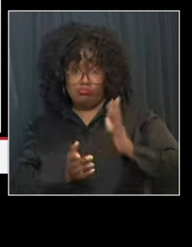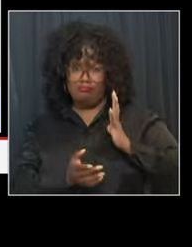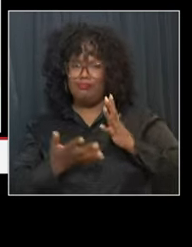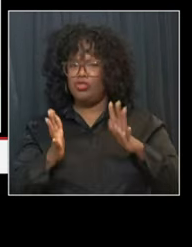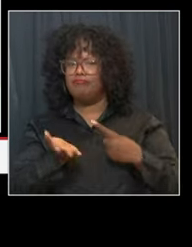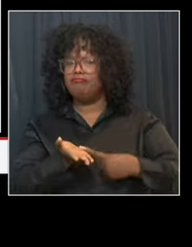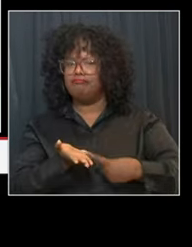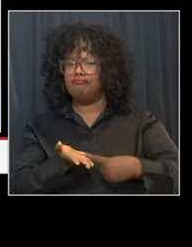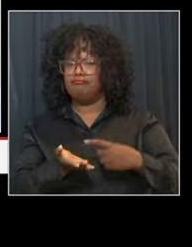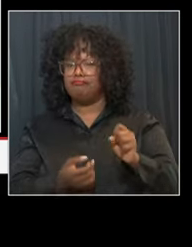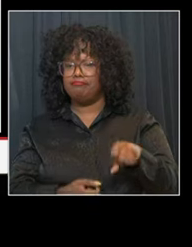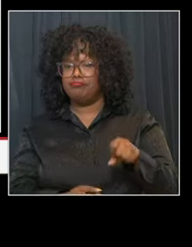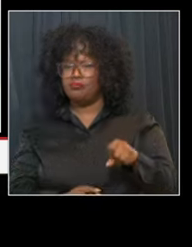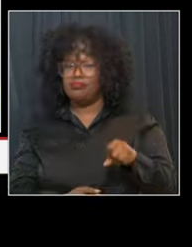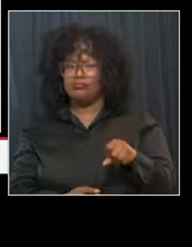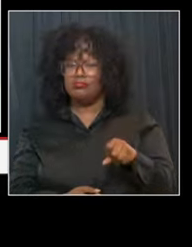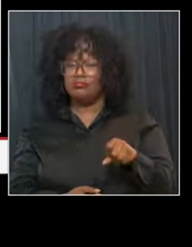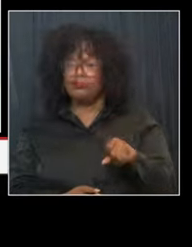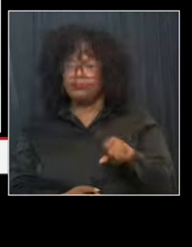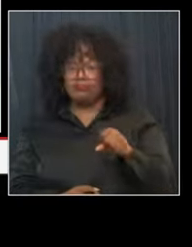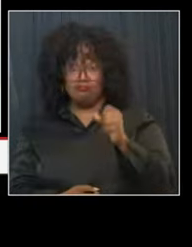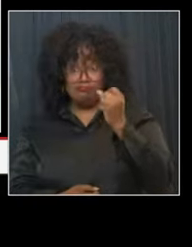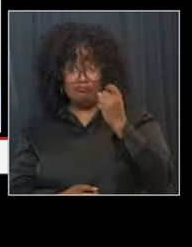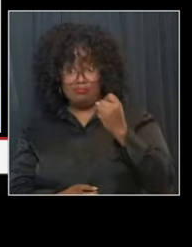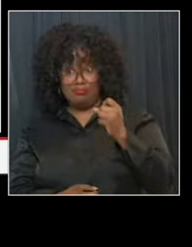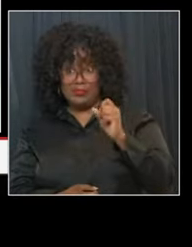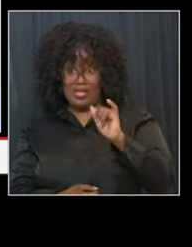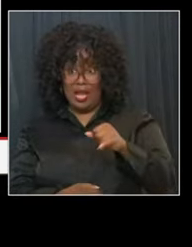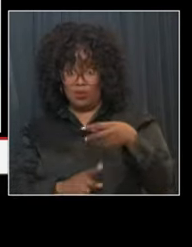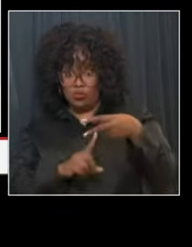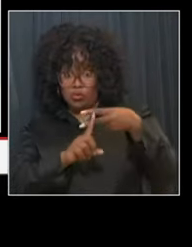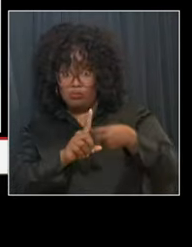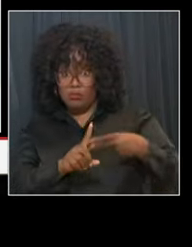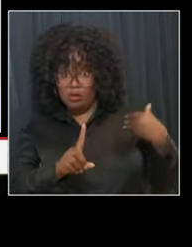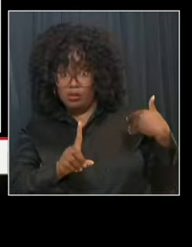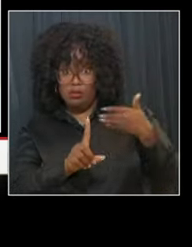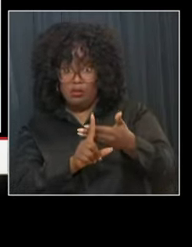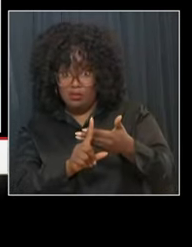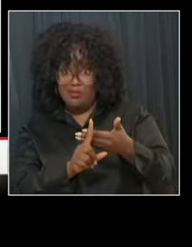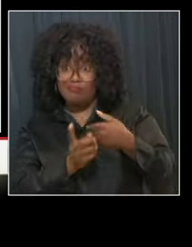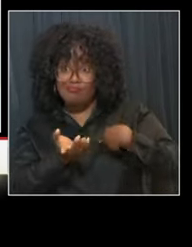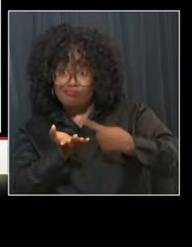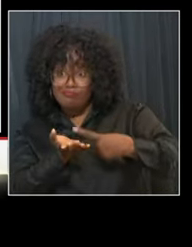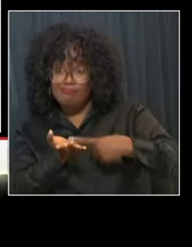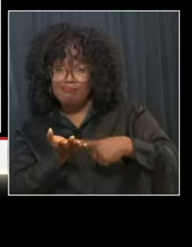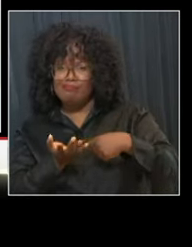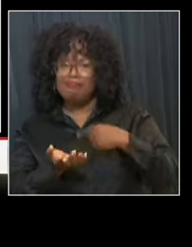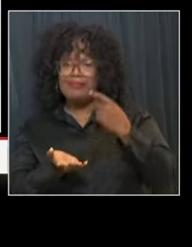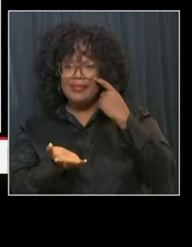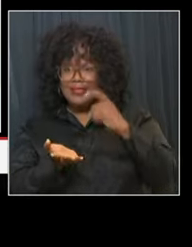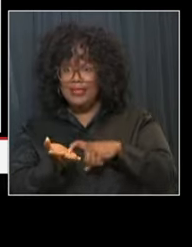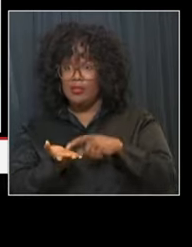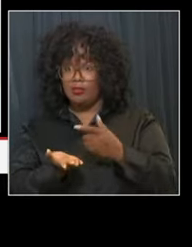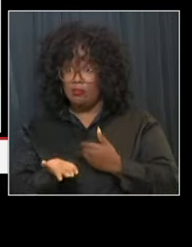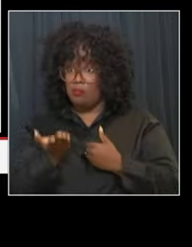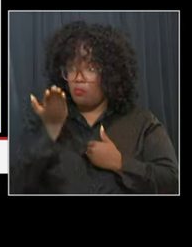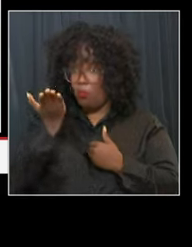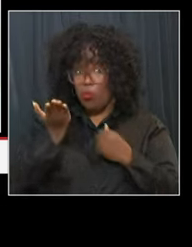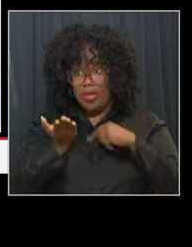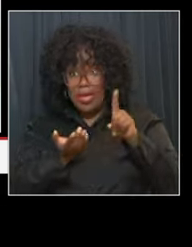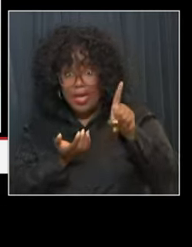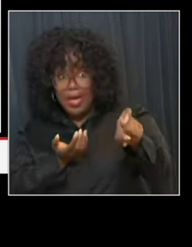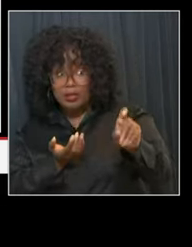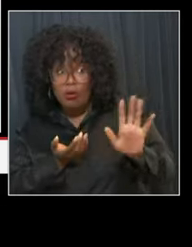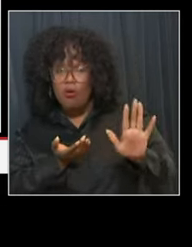past 2 months at least a couple of unsolicited proposals. And now we'll do an RFQ and an RFP, but it